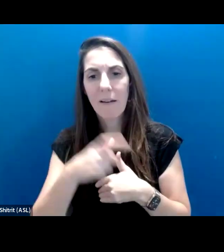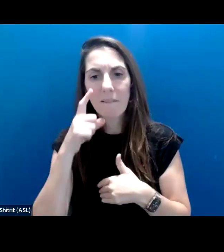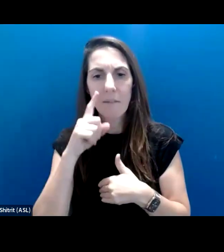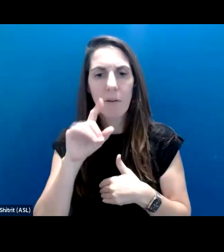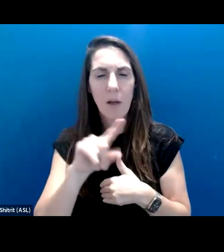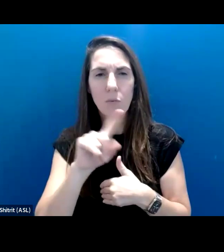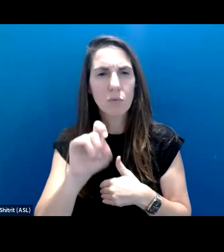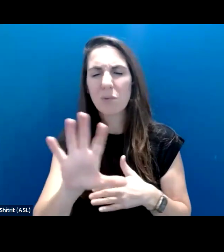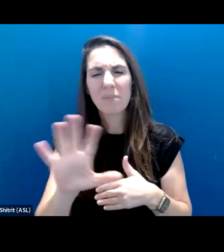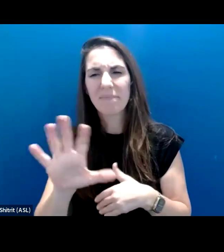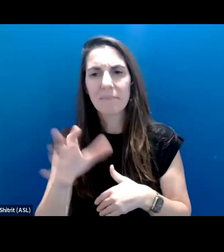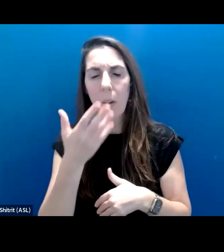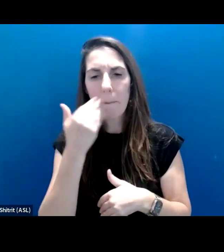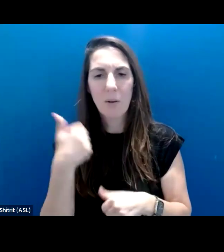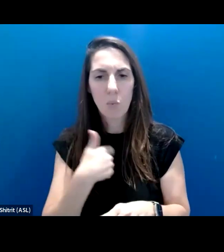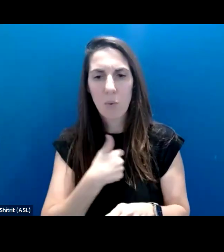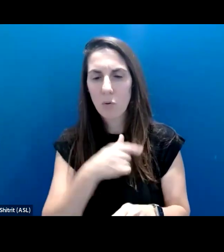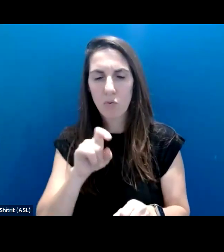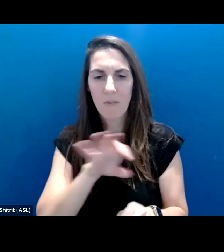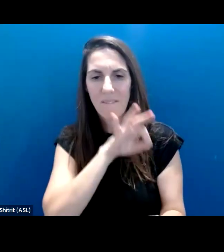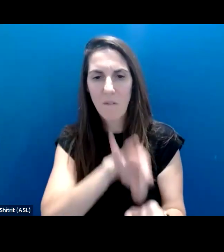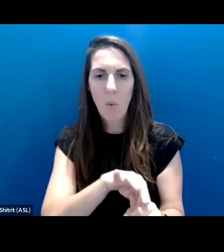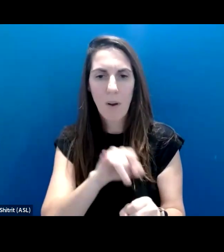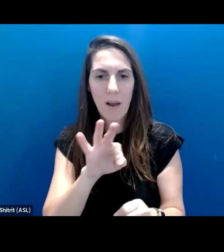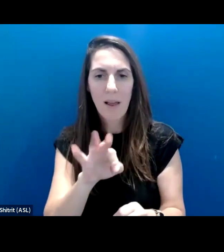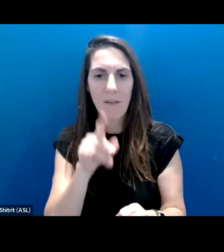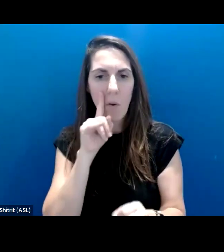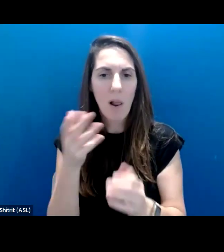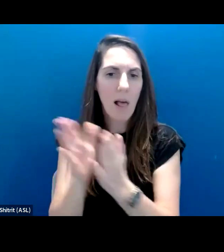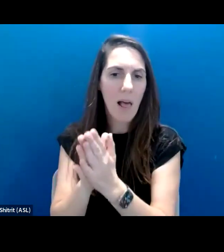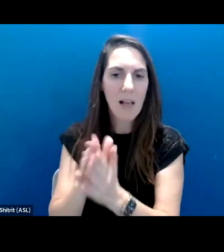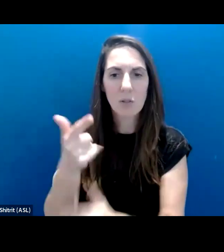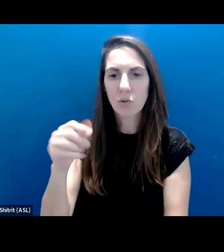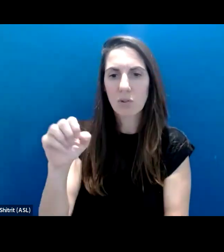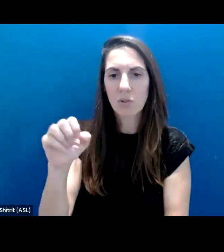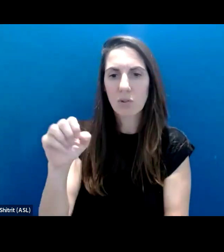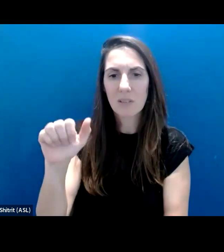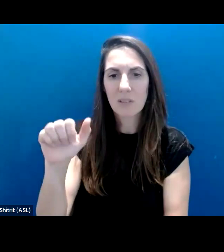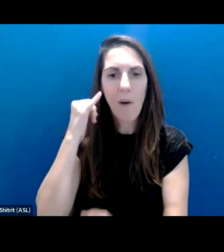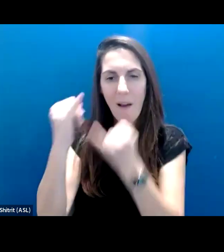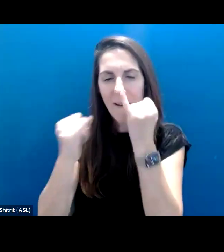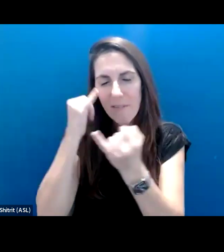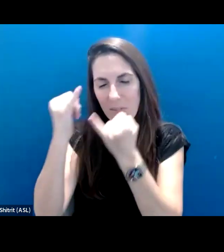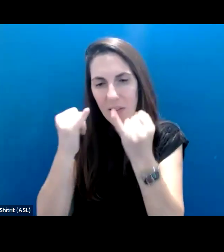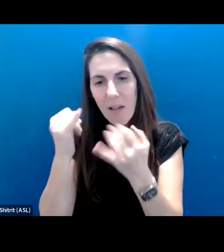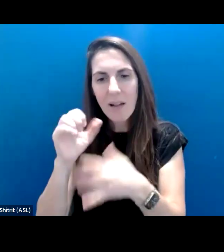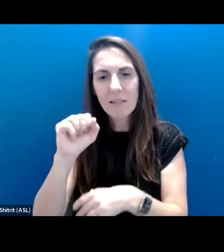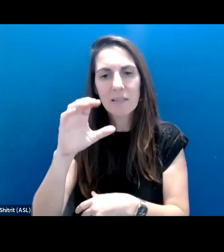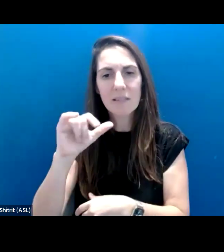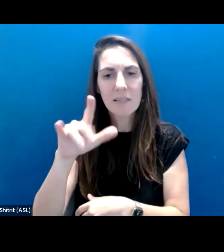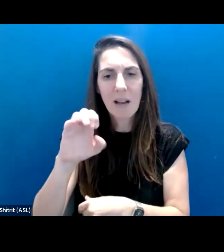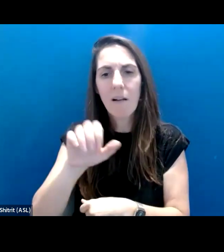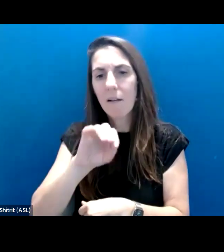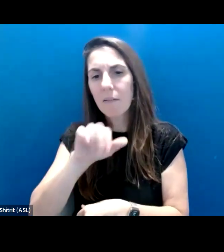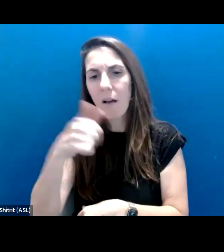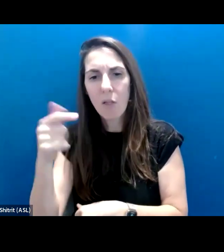actually, I take it back. We should have a vote on whether to ask GSA about IdeaScale and those other tools and get that going, at least so that we'll have more